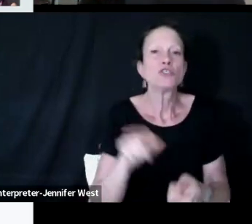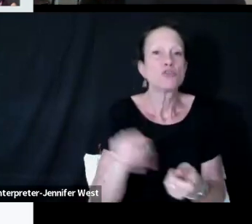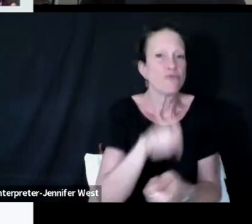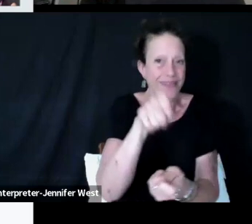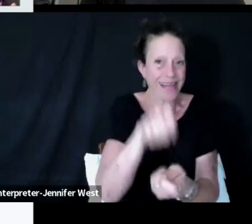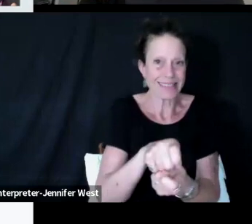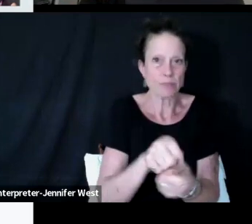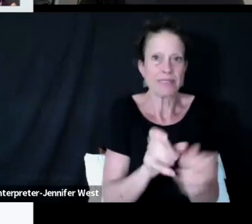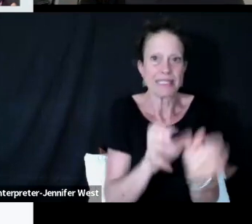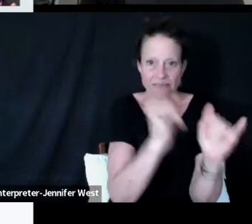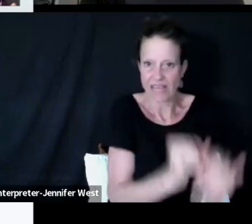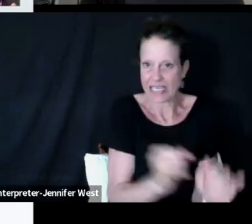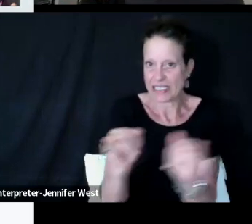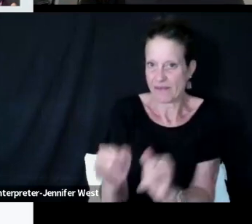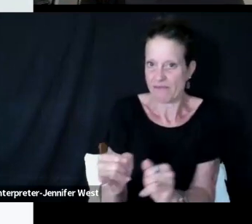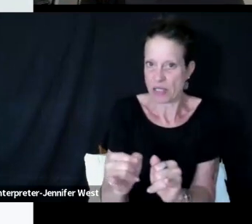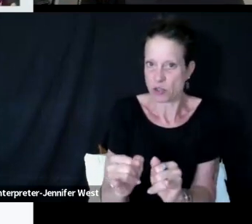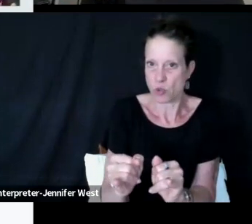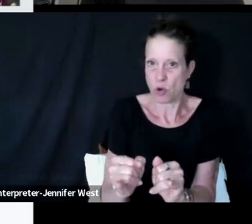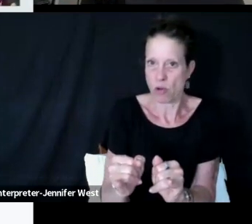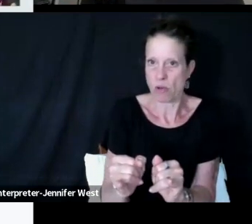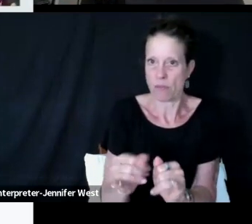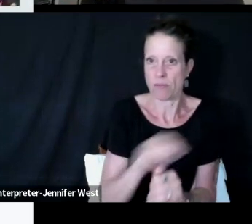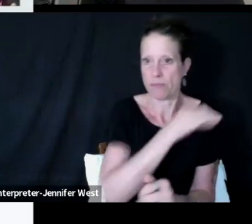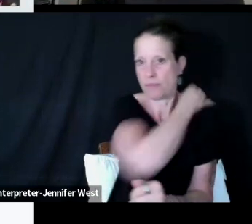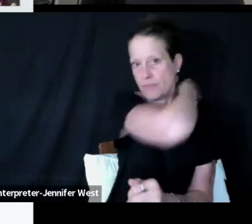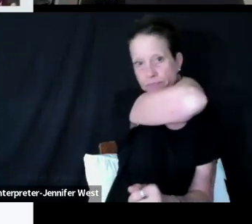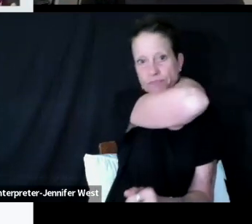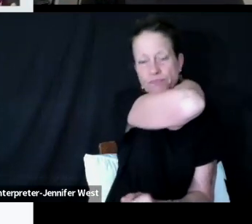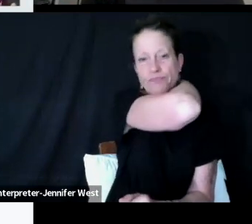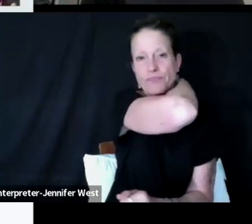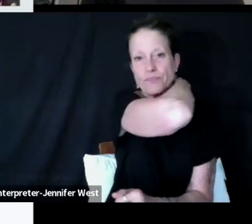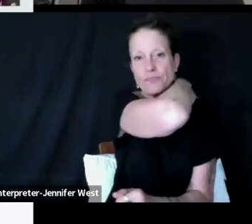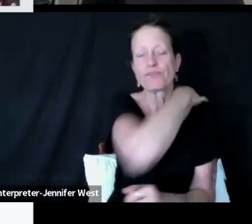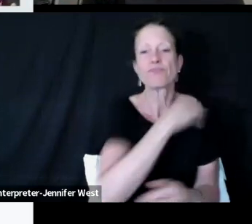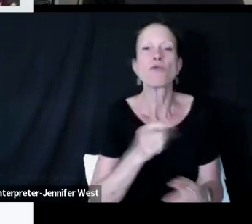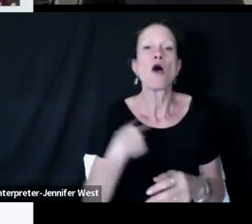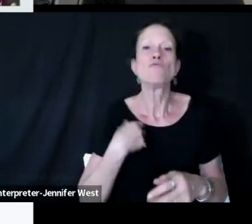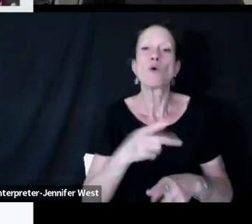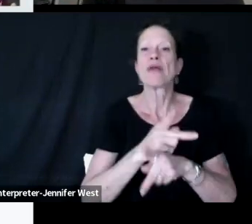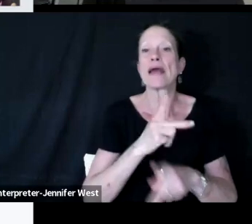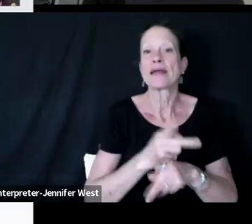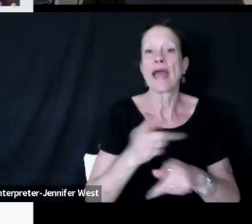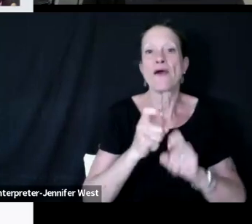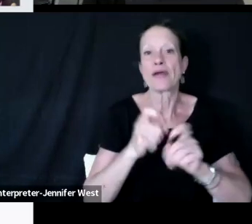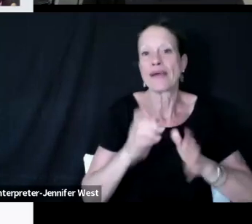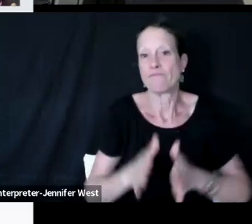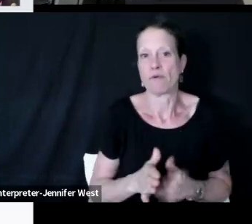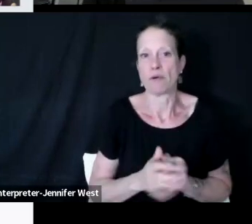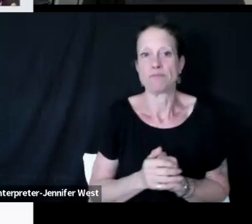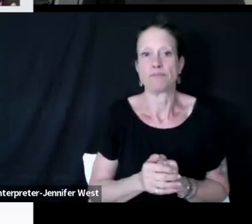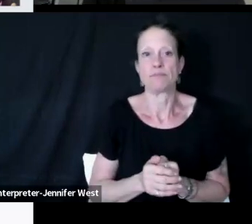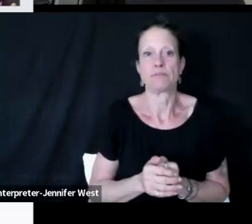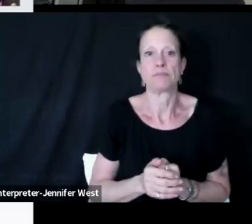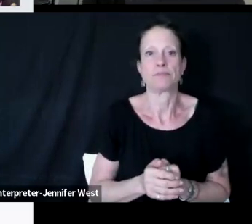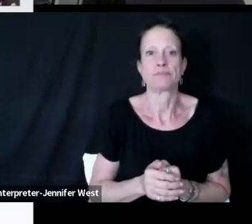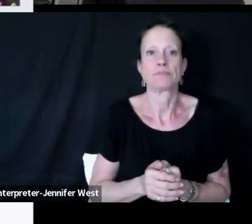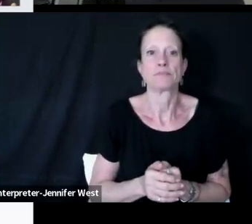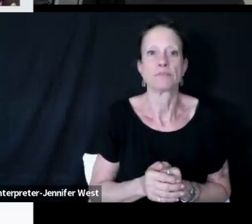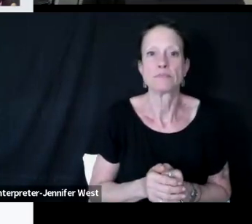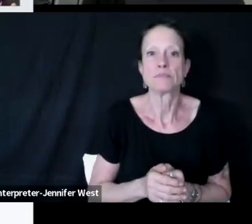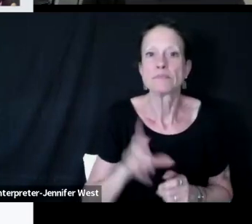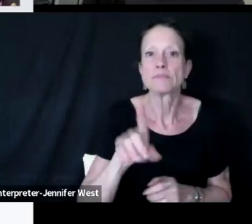right? And here's a couple examples that Debbie did. You have a caregiver profile, anyone that comes into the home.